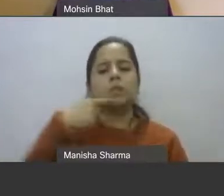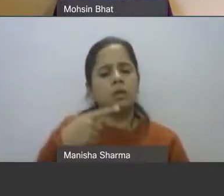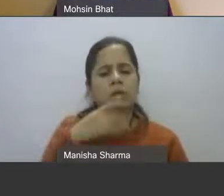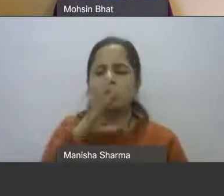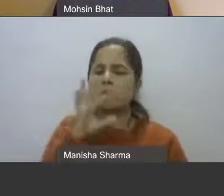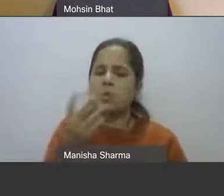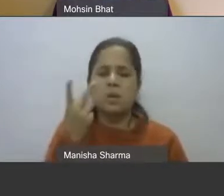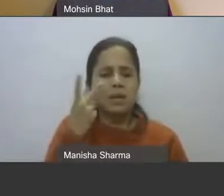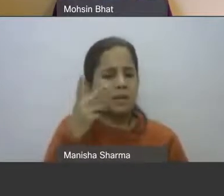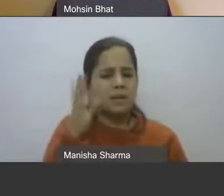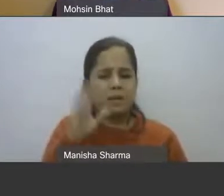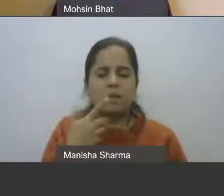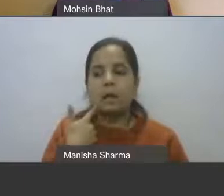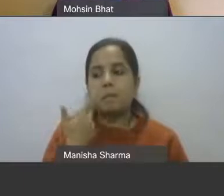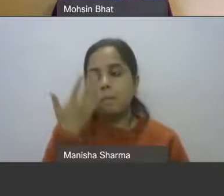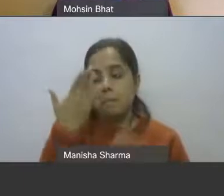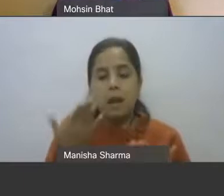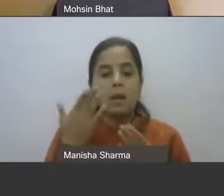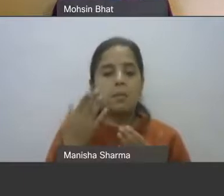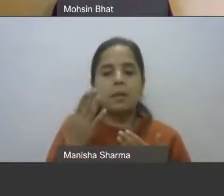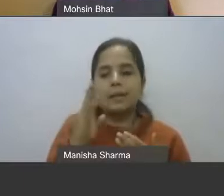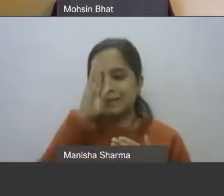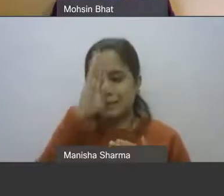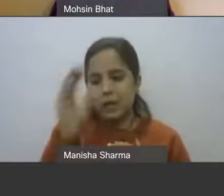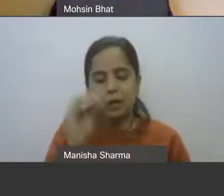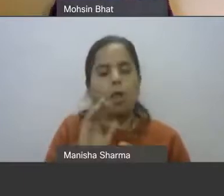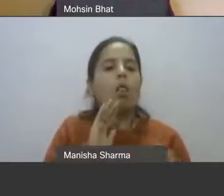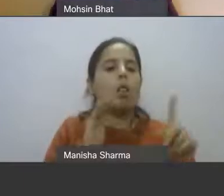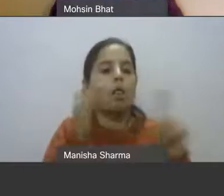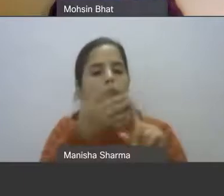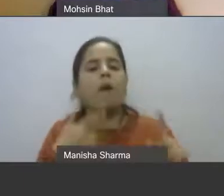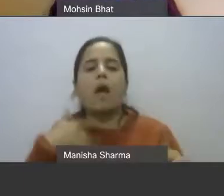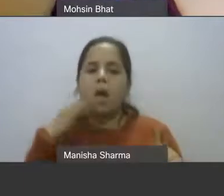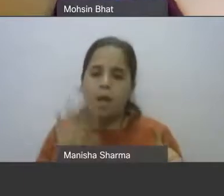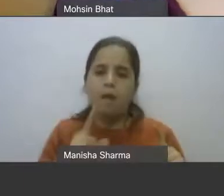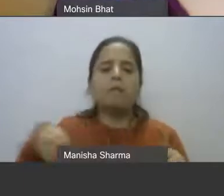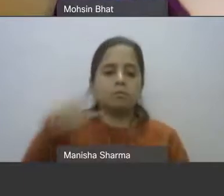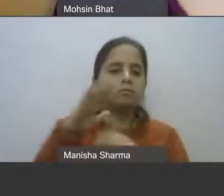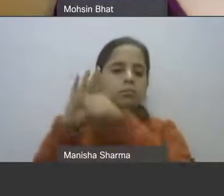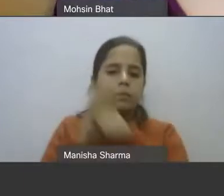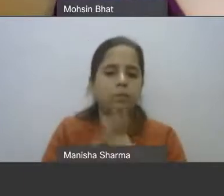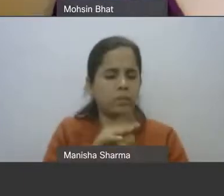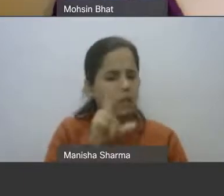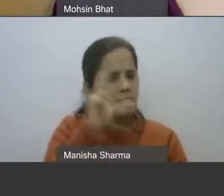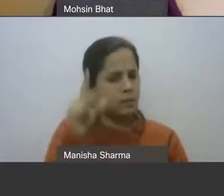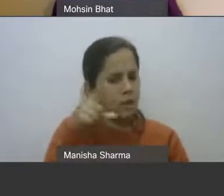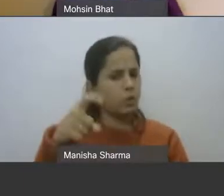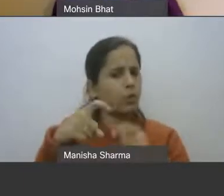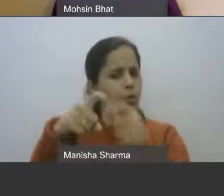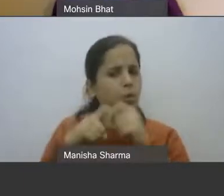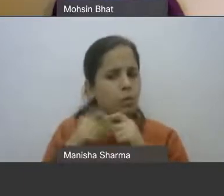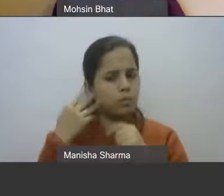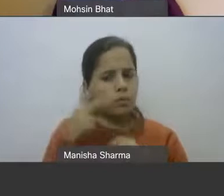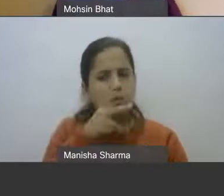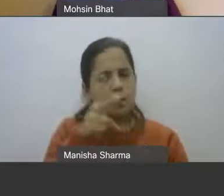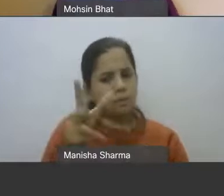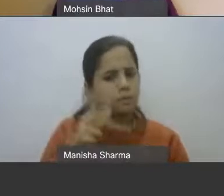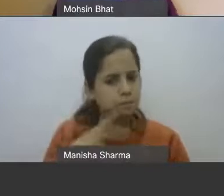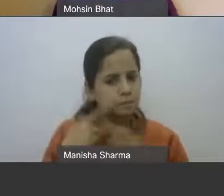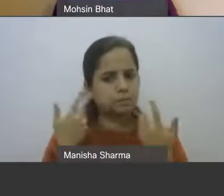that it will have indirect discriminatory impact. The second question which you asked, I think what you were